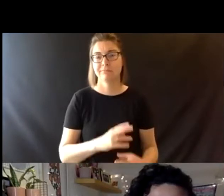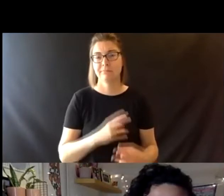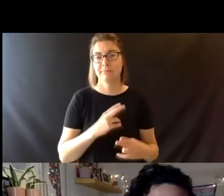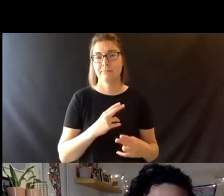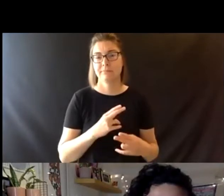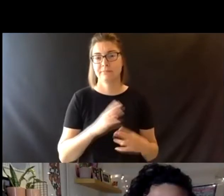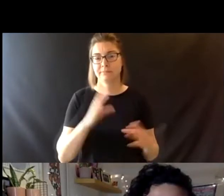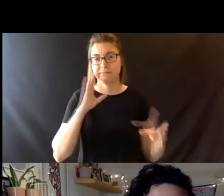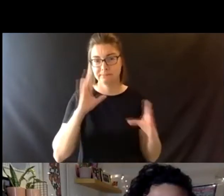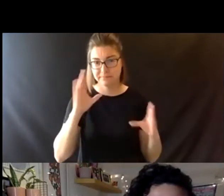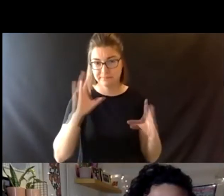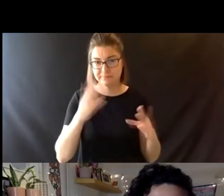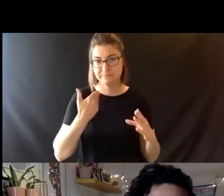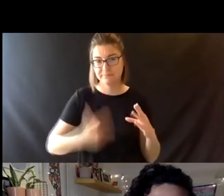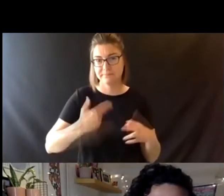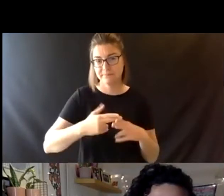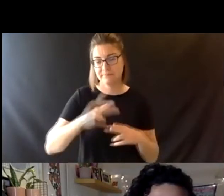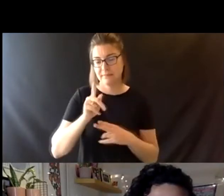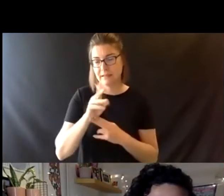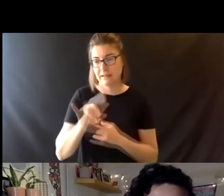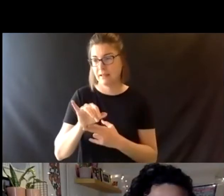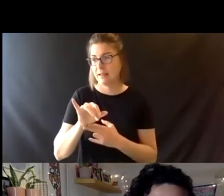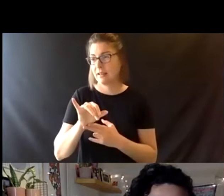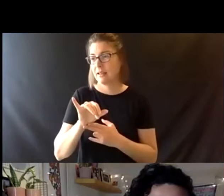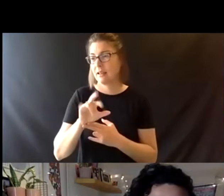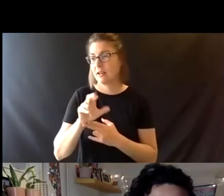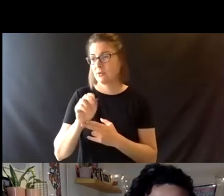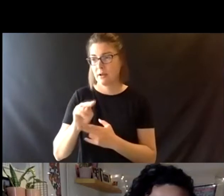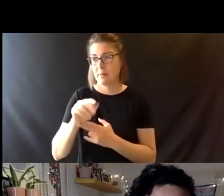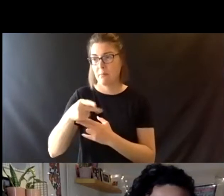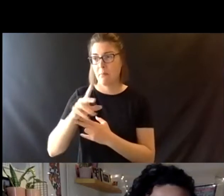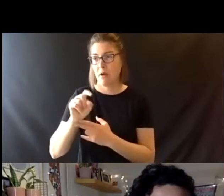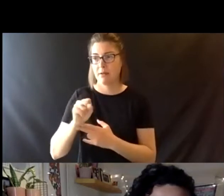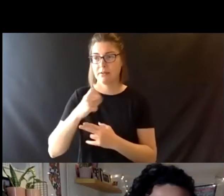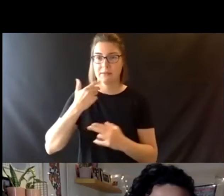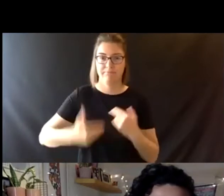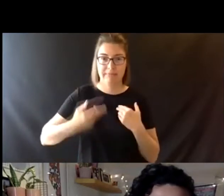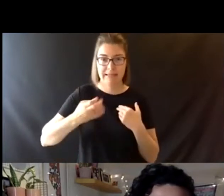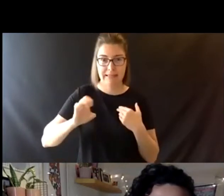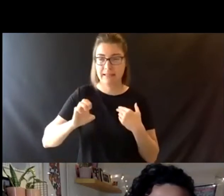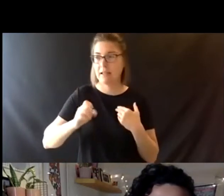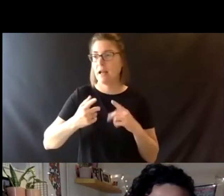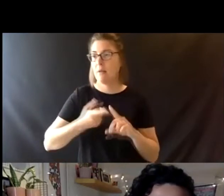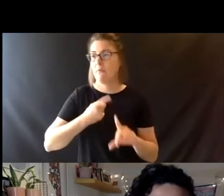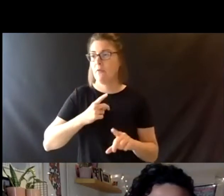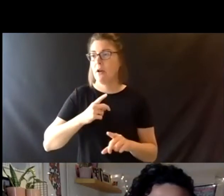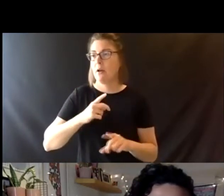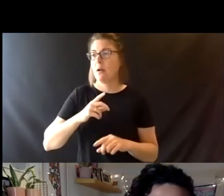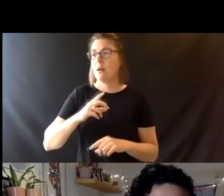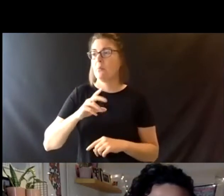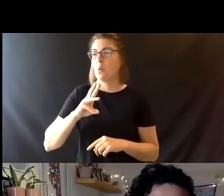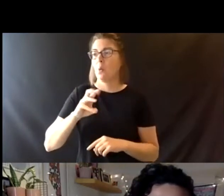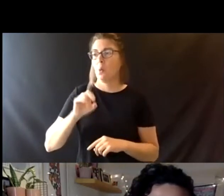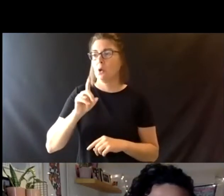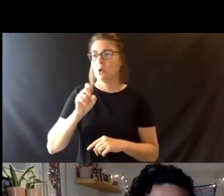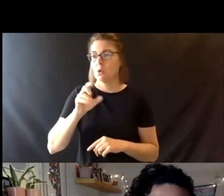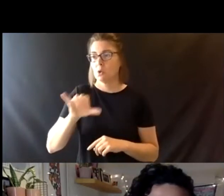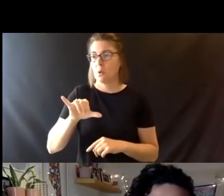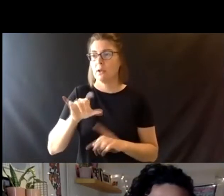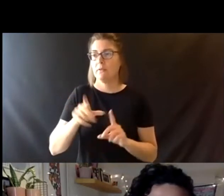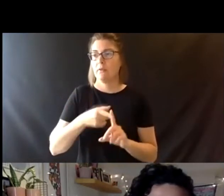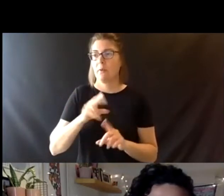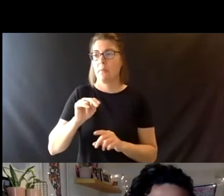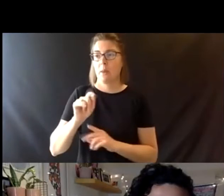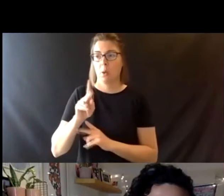Hello, everybody. My name is Kyron Potts. My pronouns are he, him. I am Sioux Woodstoney from the Alexis Nakota Sioux Nation in Treaty 6